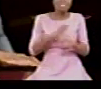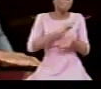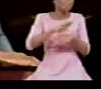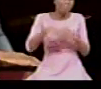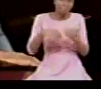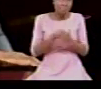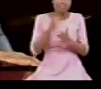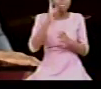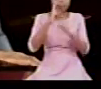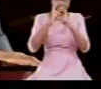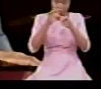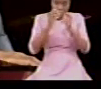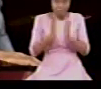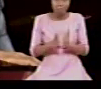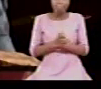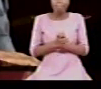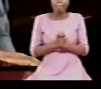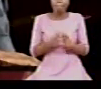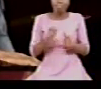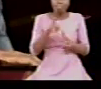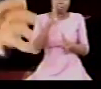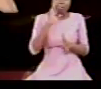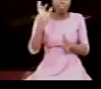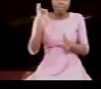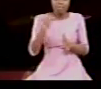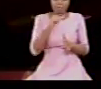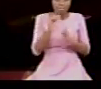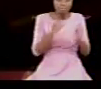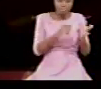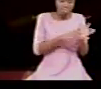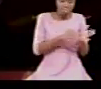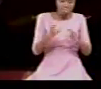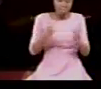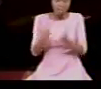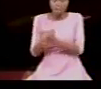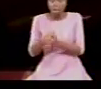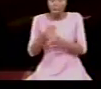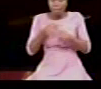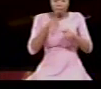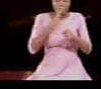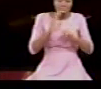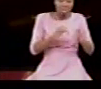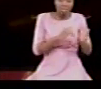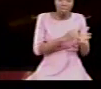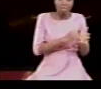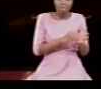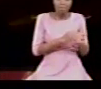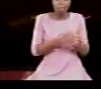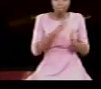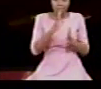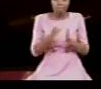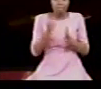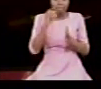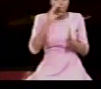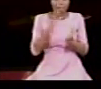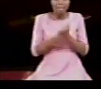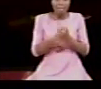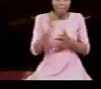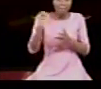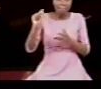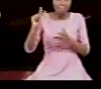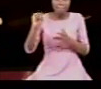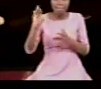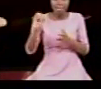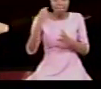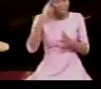rewarder. So you are preaching, don't do this, but you are doing that. You know, you are serving your wife malice for 2 days. I